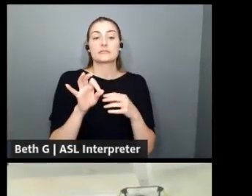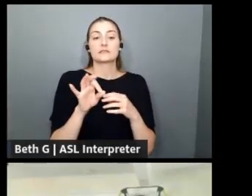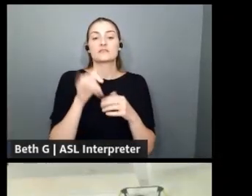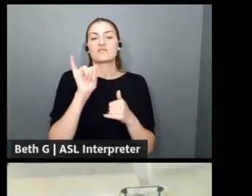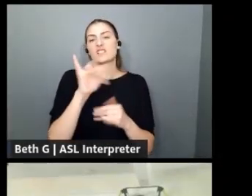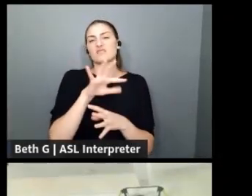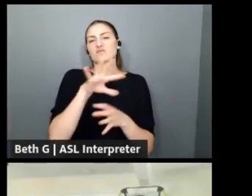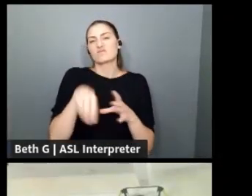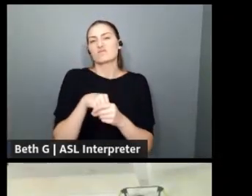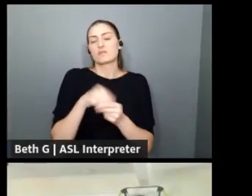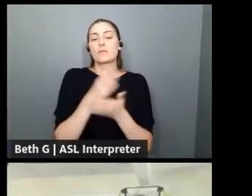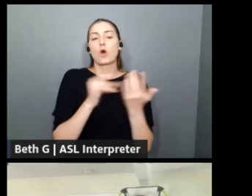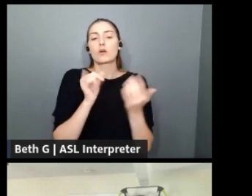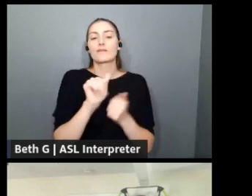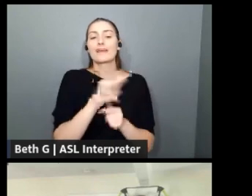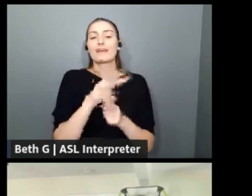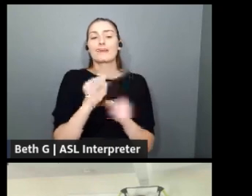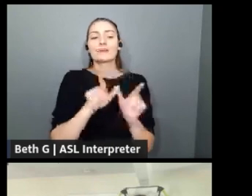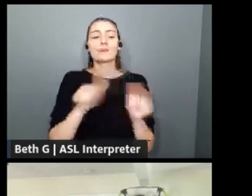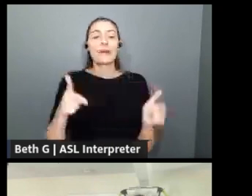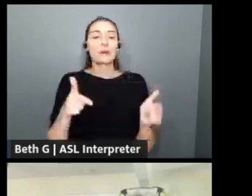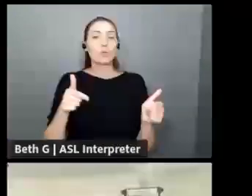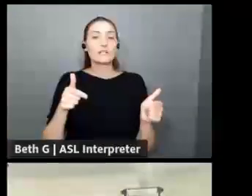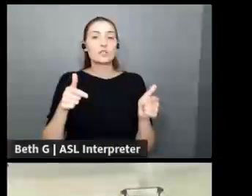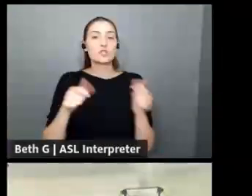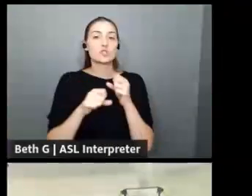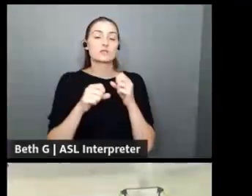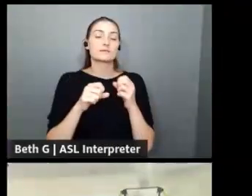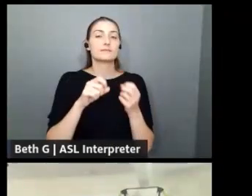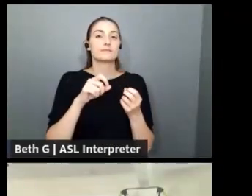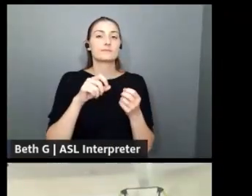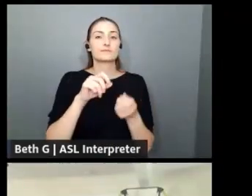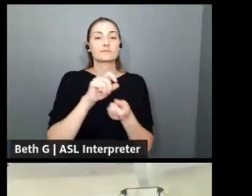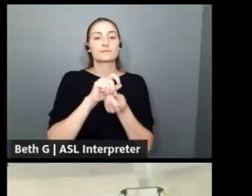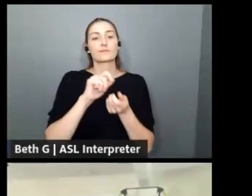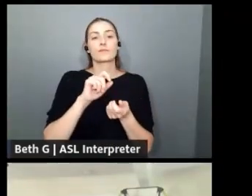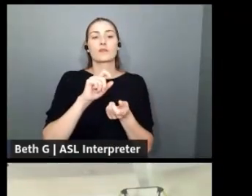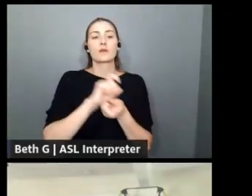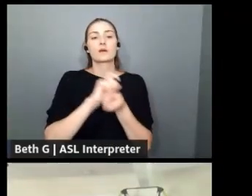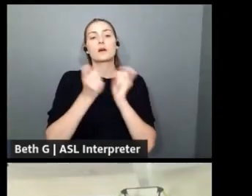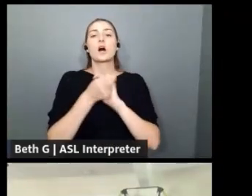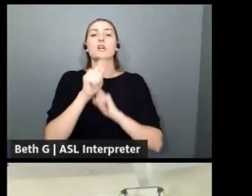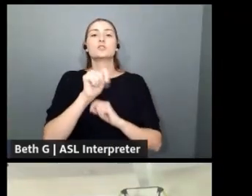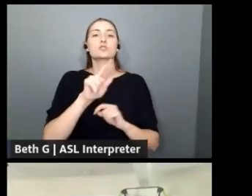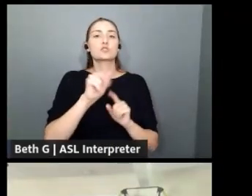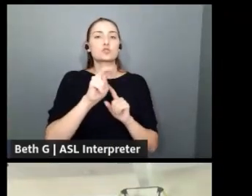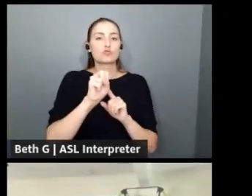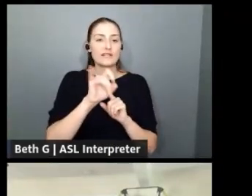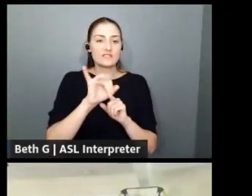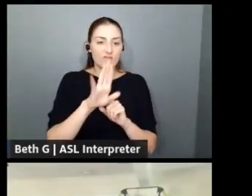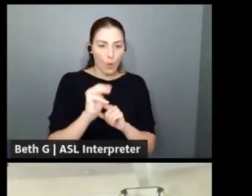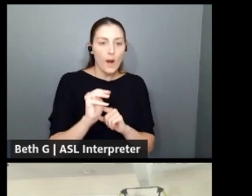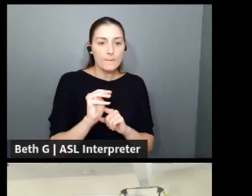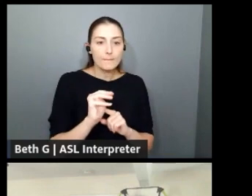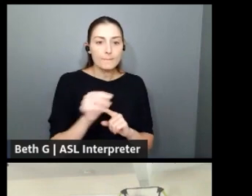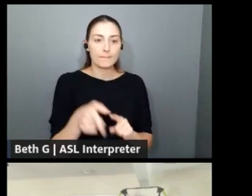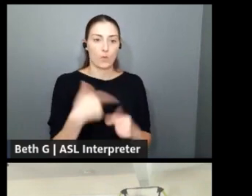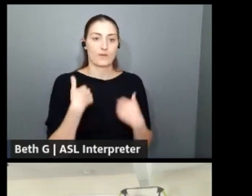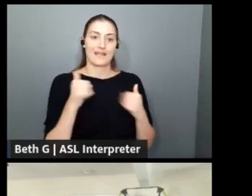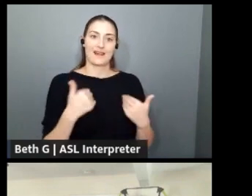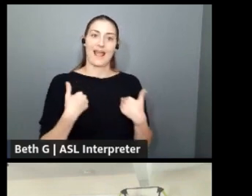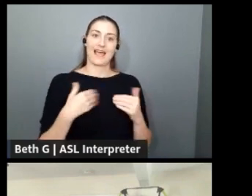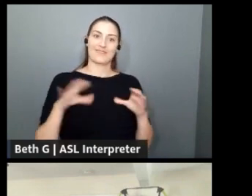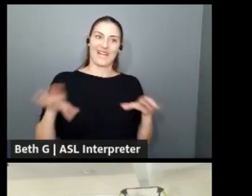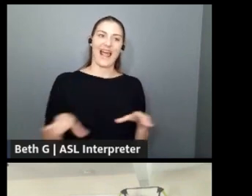AWS LanguageExtensions transform. And just like that, we're able to define the actions that can be performed on the